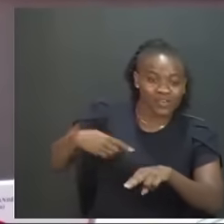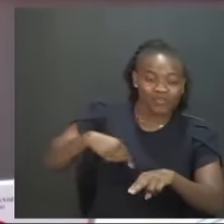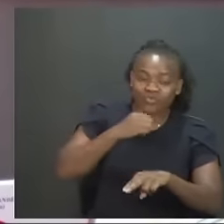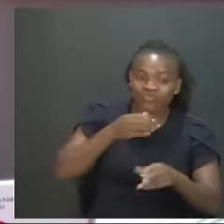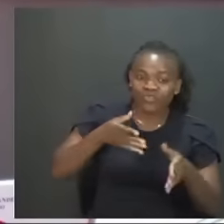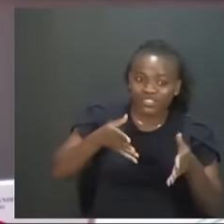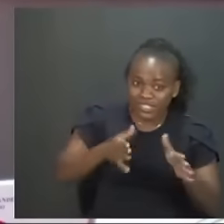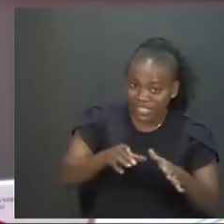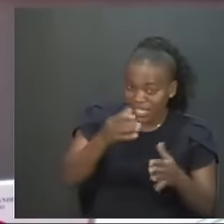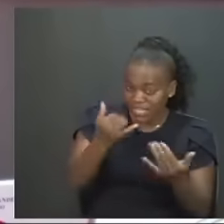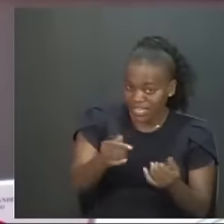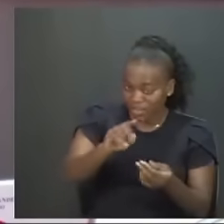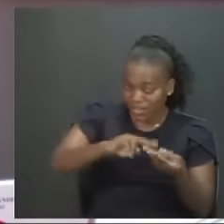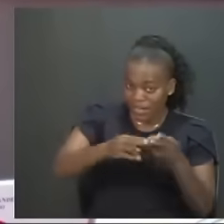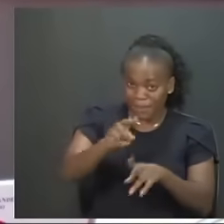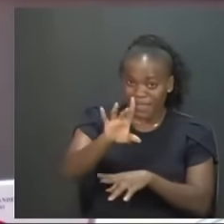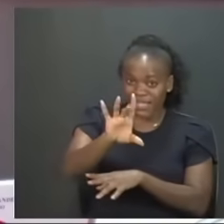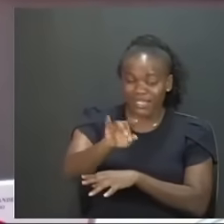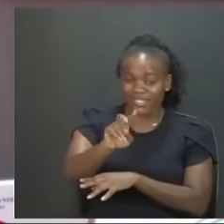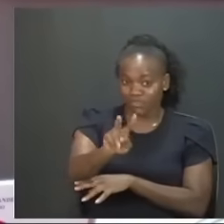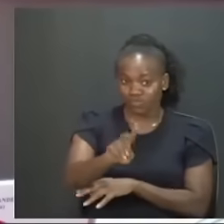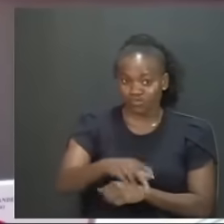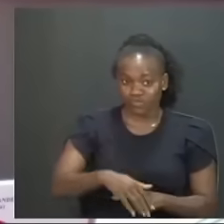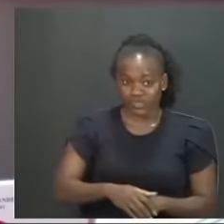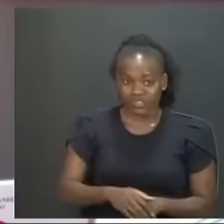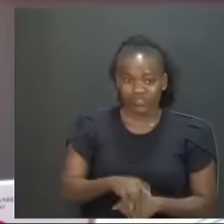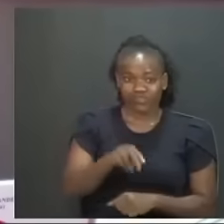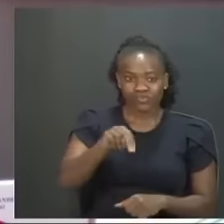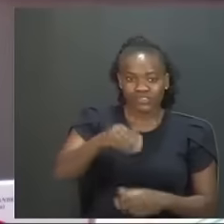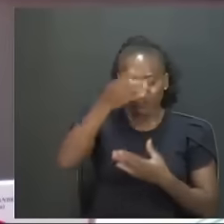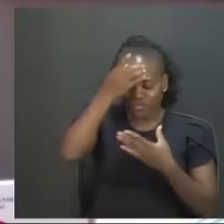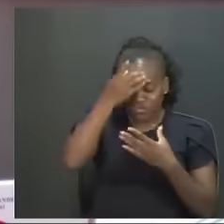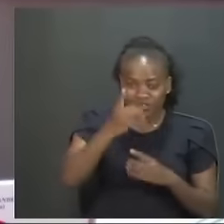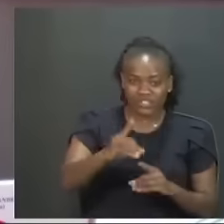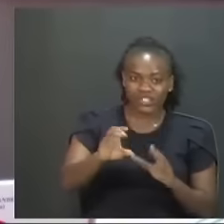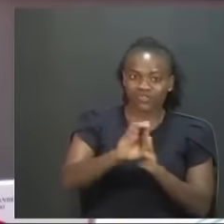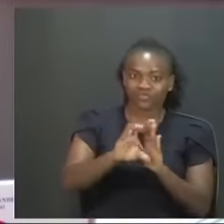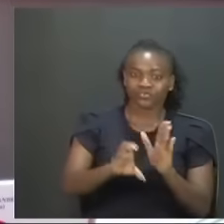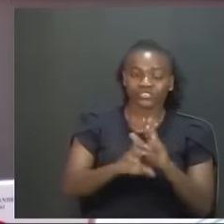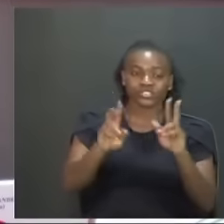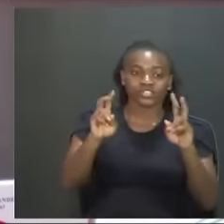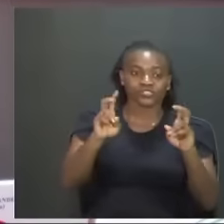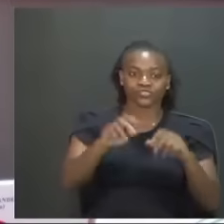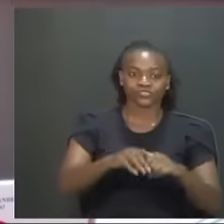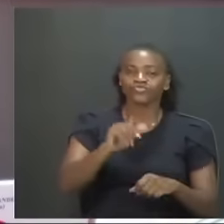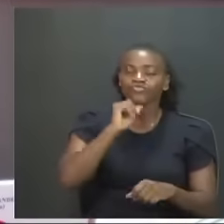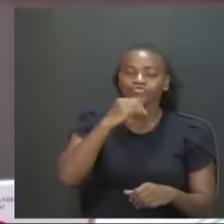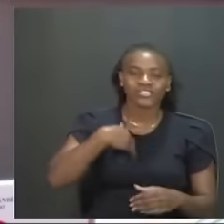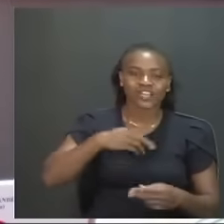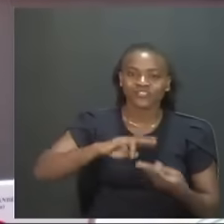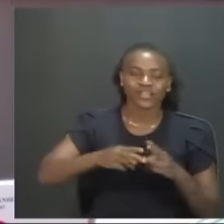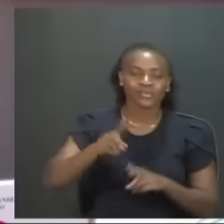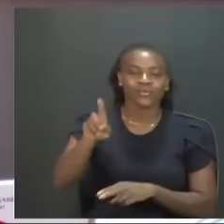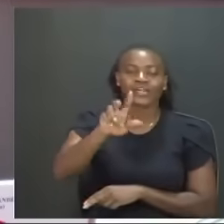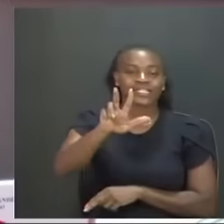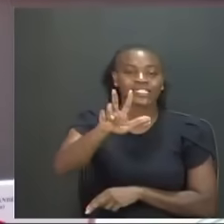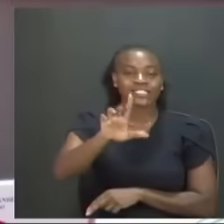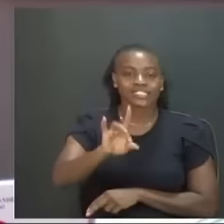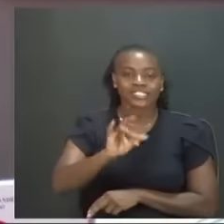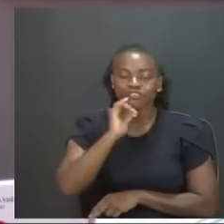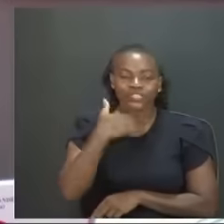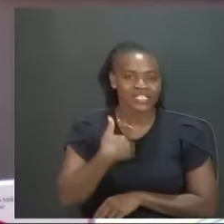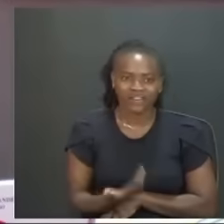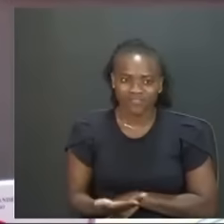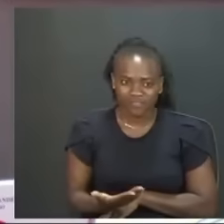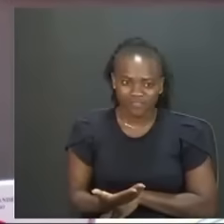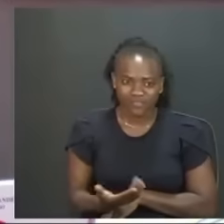are 82. Mr. Speaker, you must determine the constitutional issue. We don't have 138.